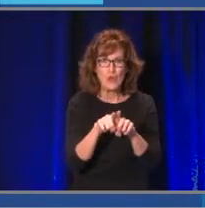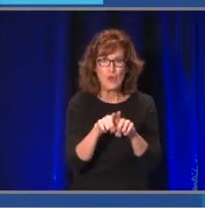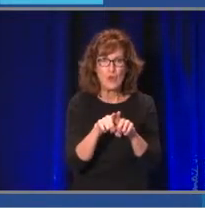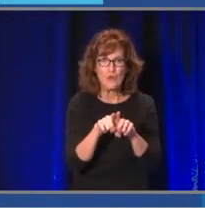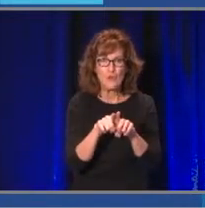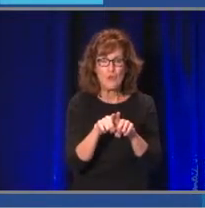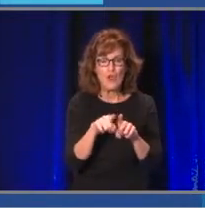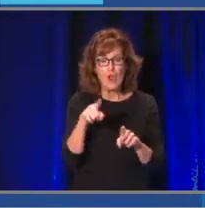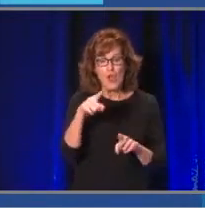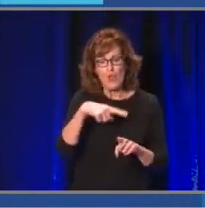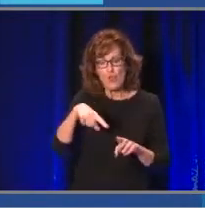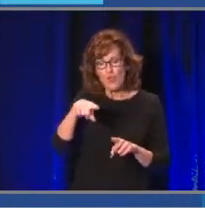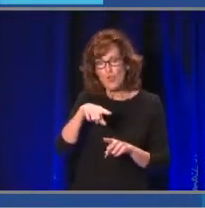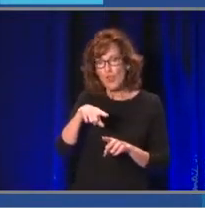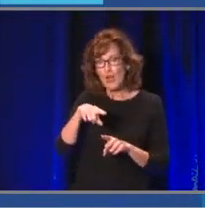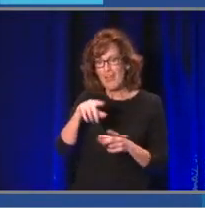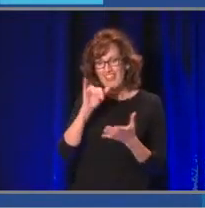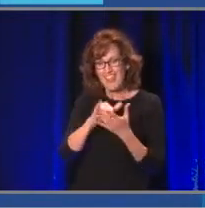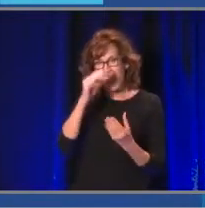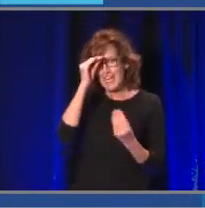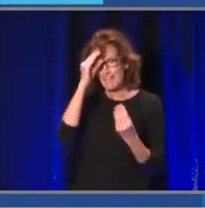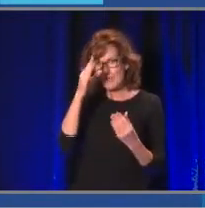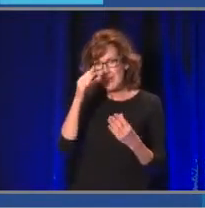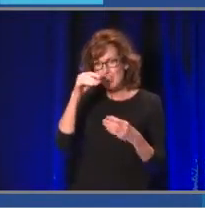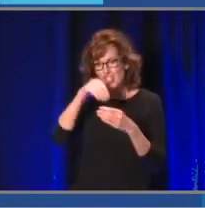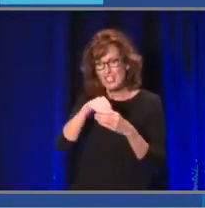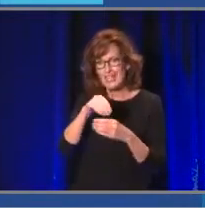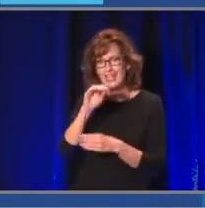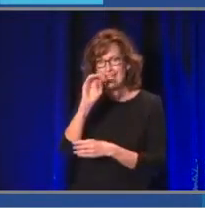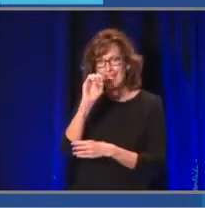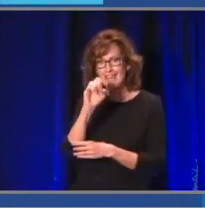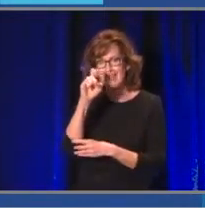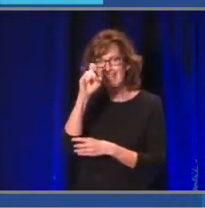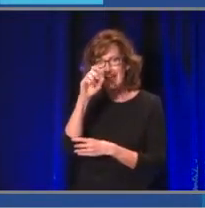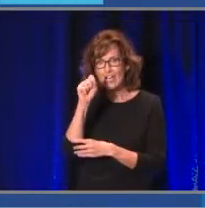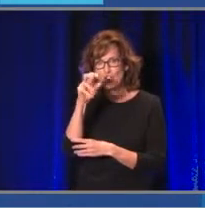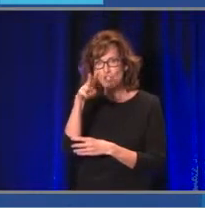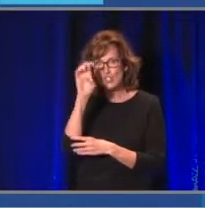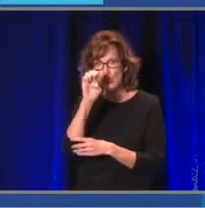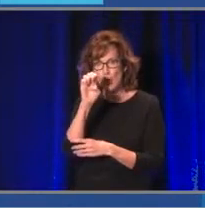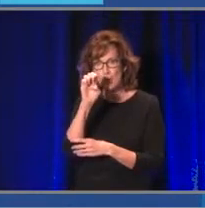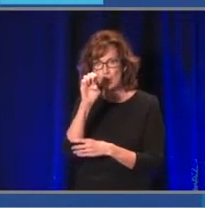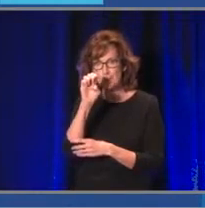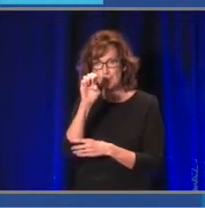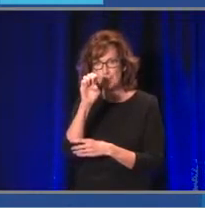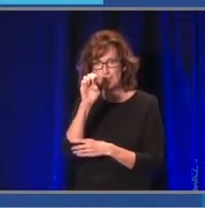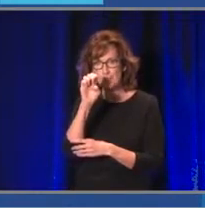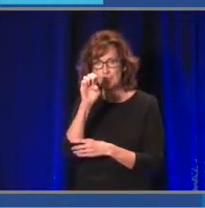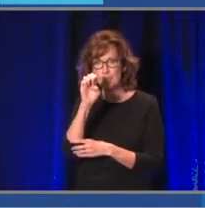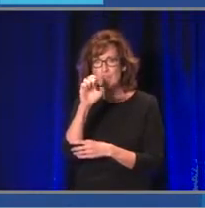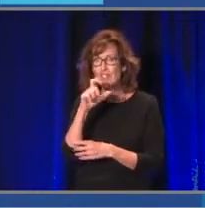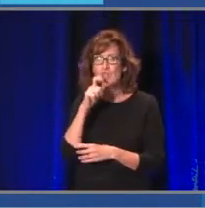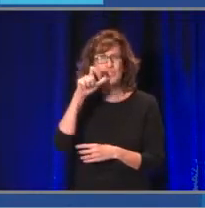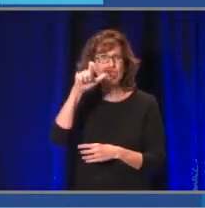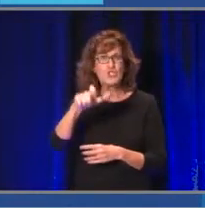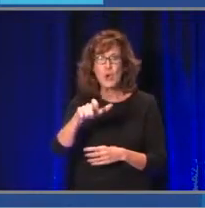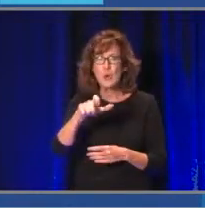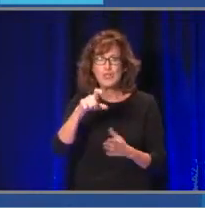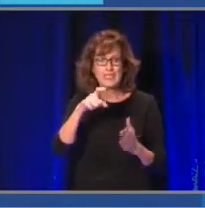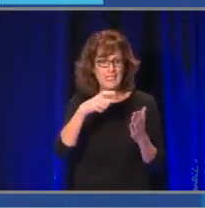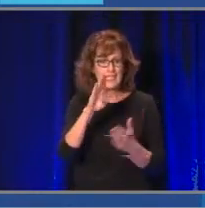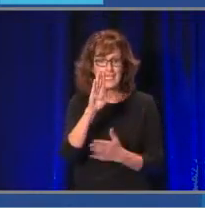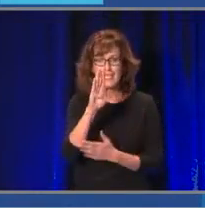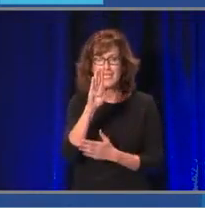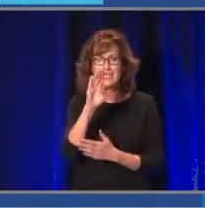those proteins, that information in the exosome, and actually stratify the patient without ever doing a biopsy, without ever doing an